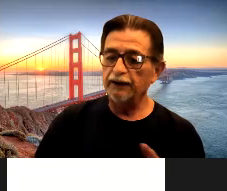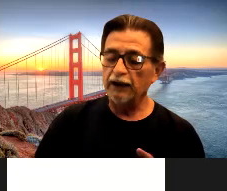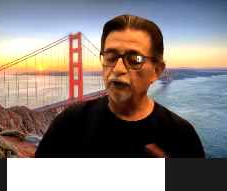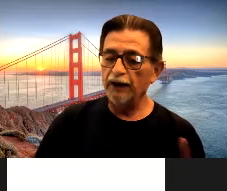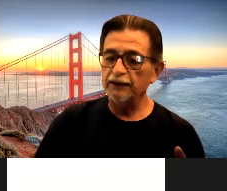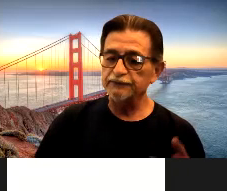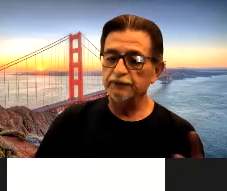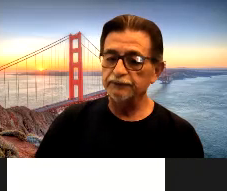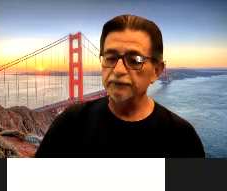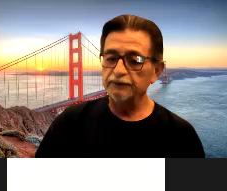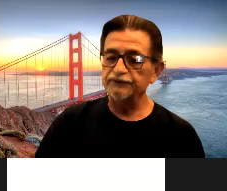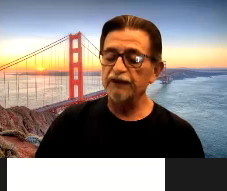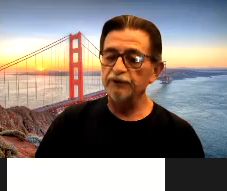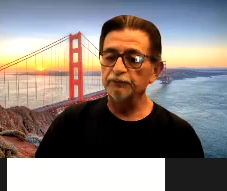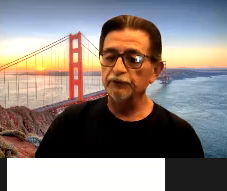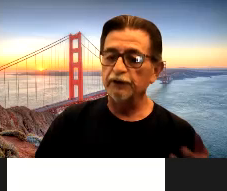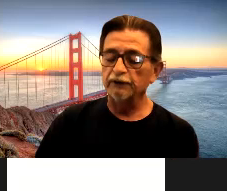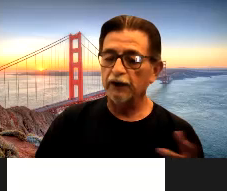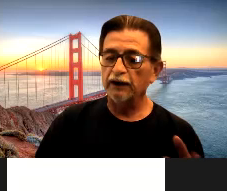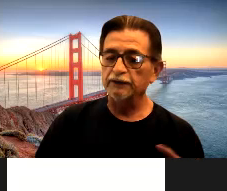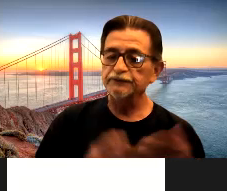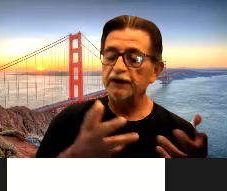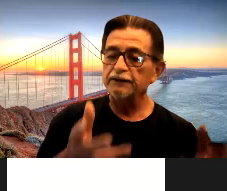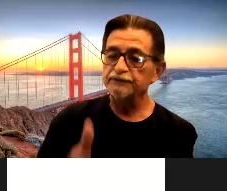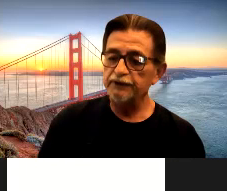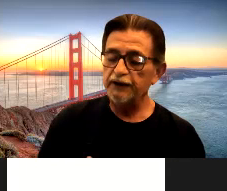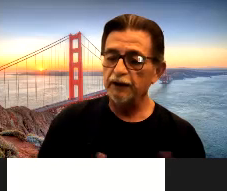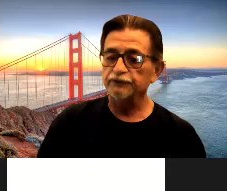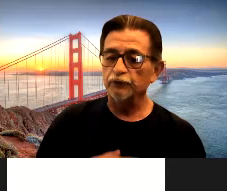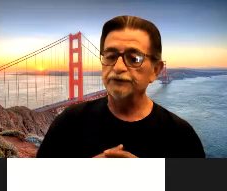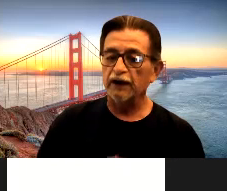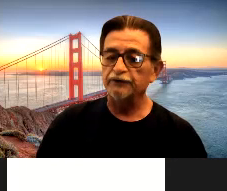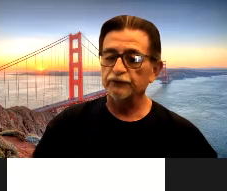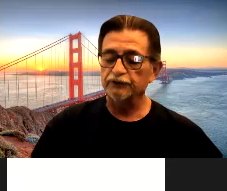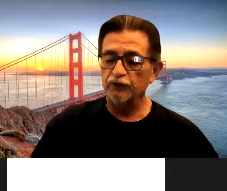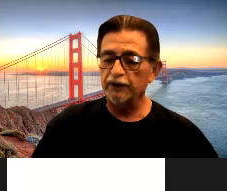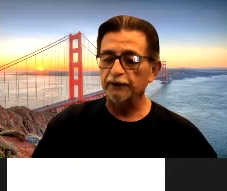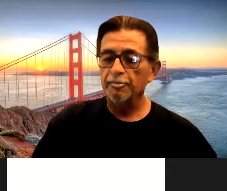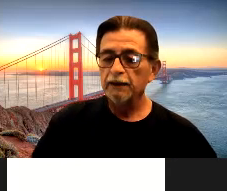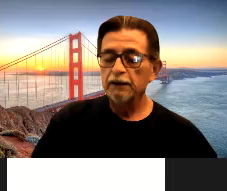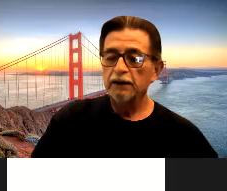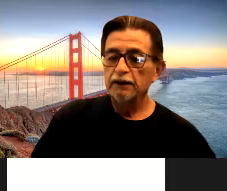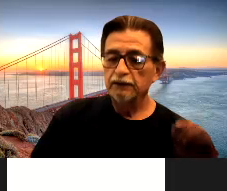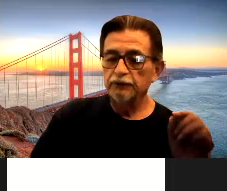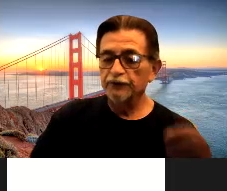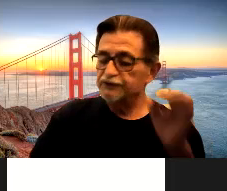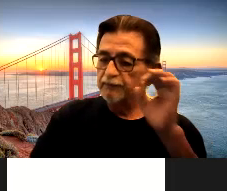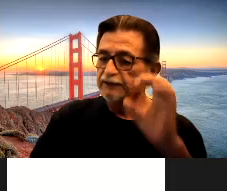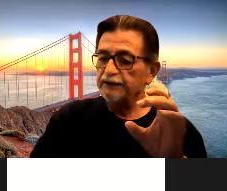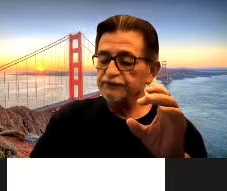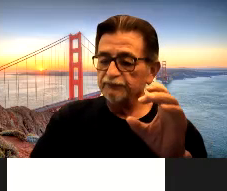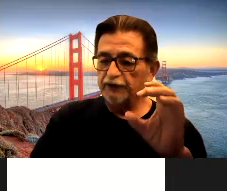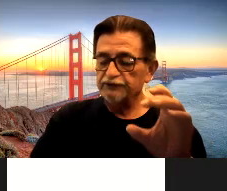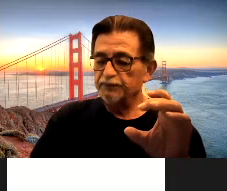electrons, and now it has the same number of ions as neon, so it's isoelectronic. Notice